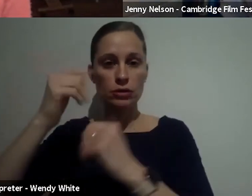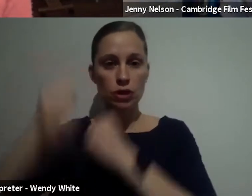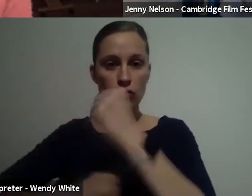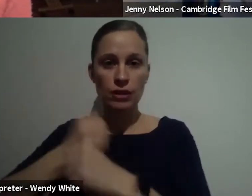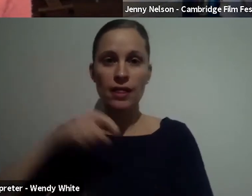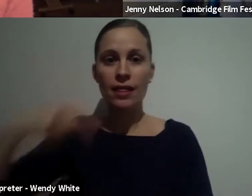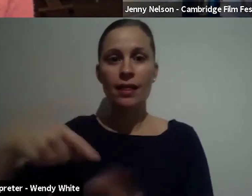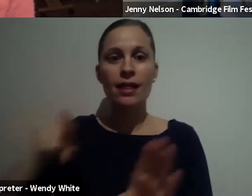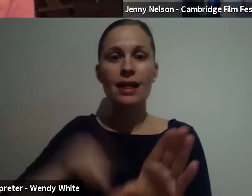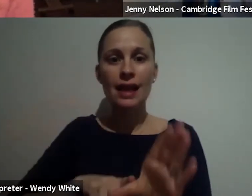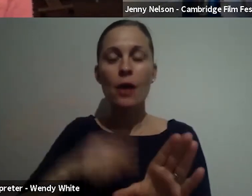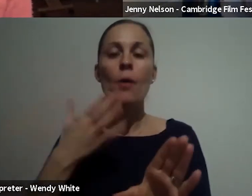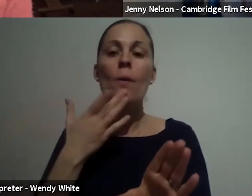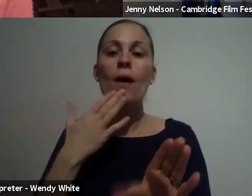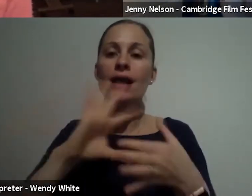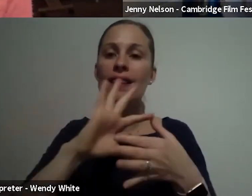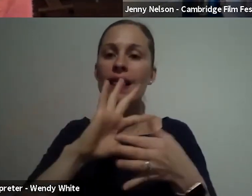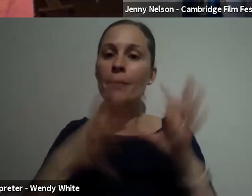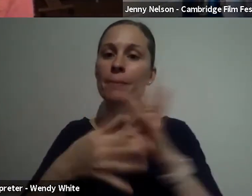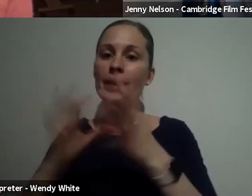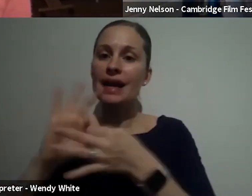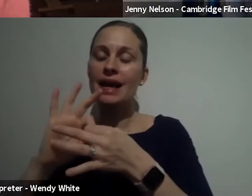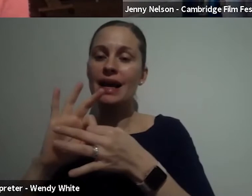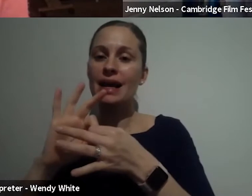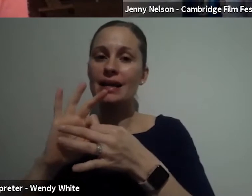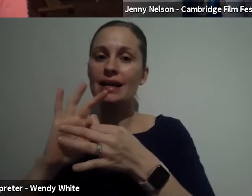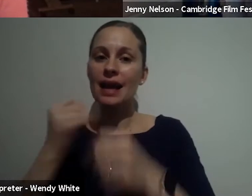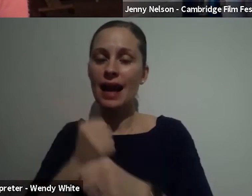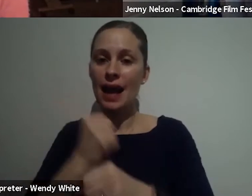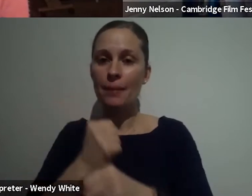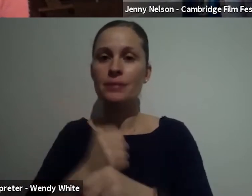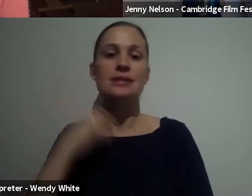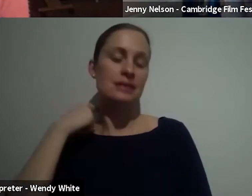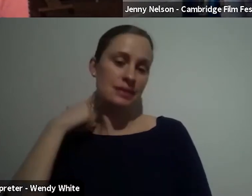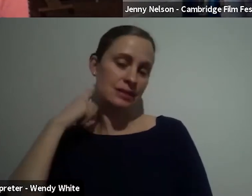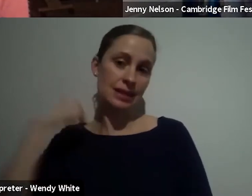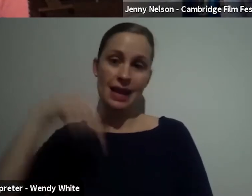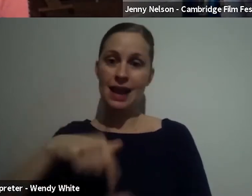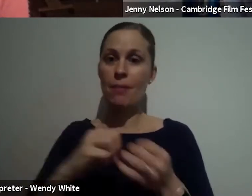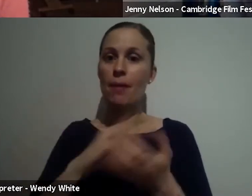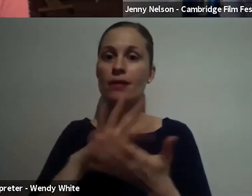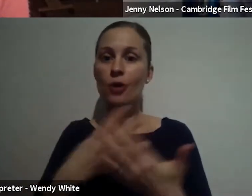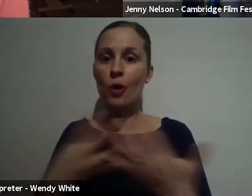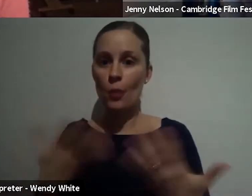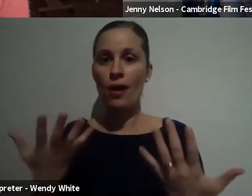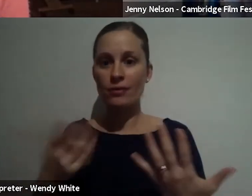was the year of the Olympic Games of Barcelona, also the year of the Expo of Sevilla. And it was a time